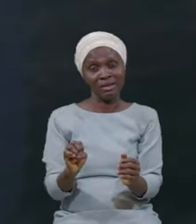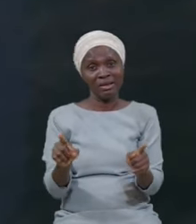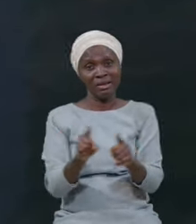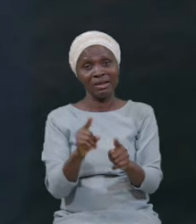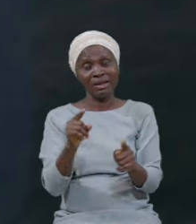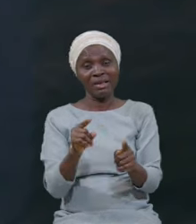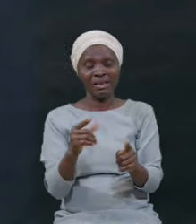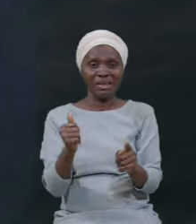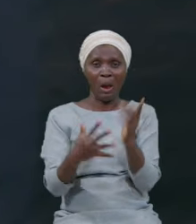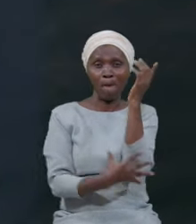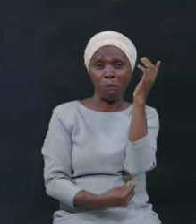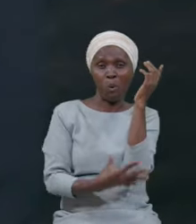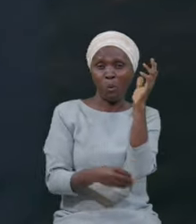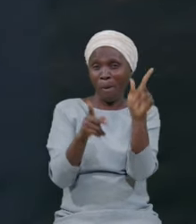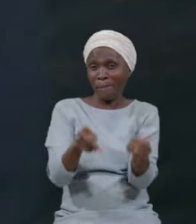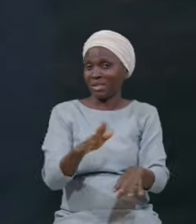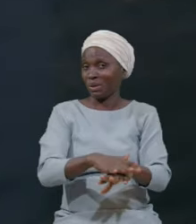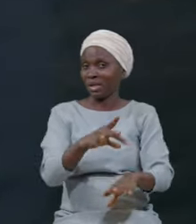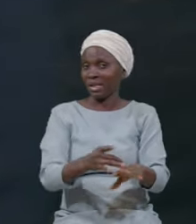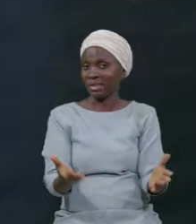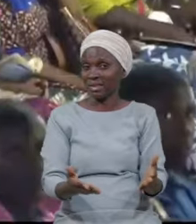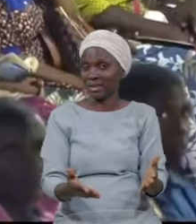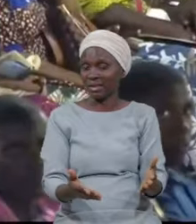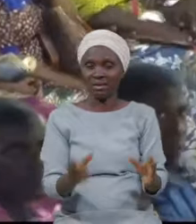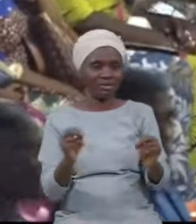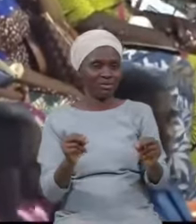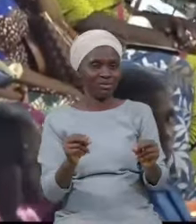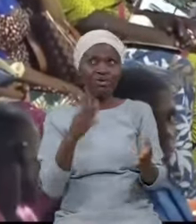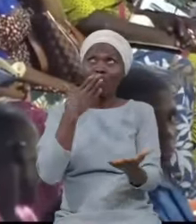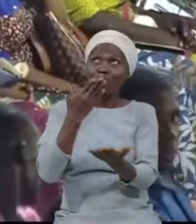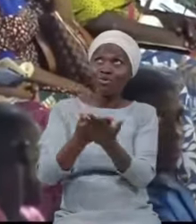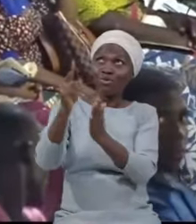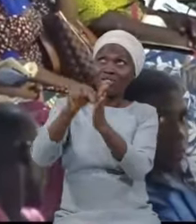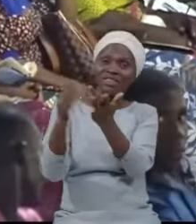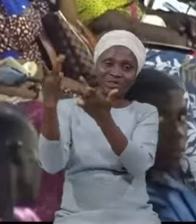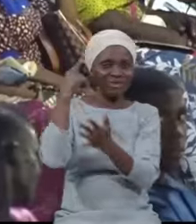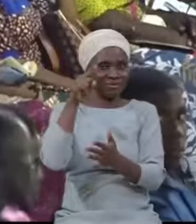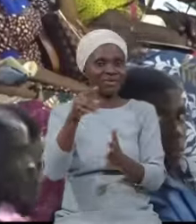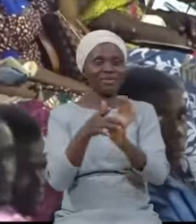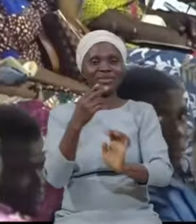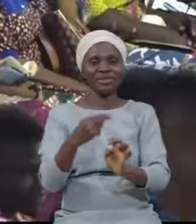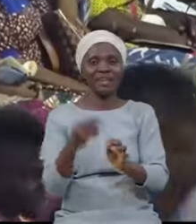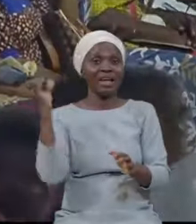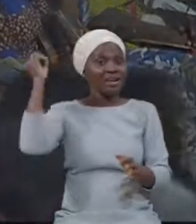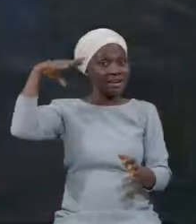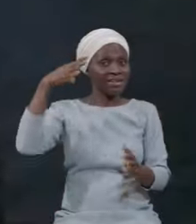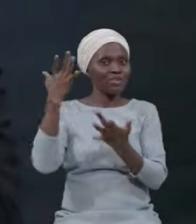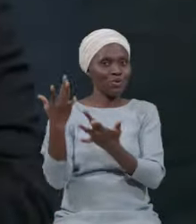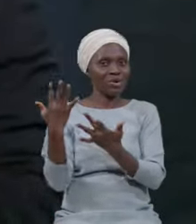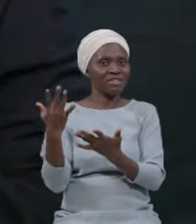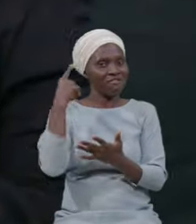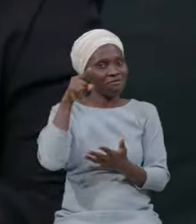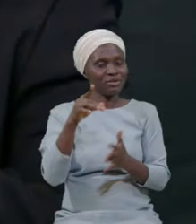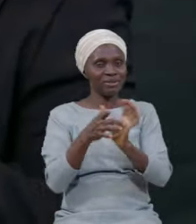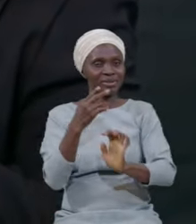on earth. Goodness is waiting for you. Grace is waiting for you.